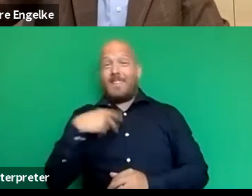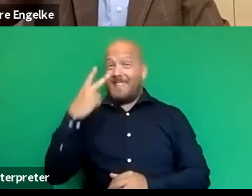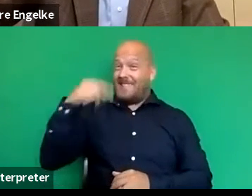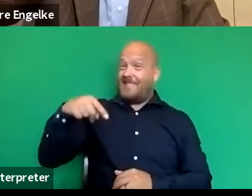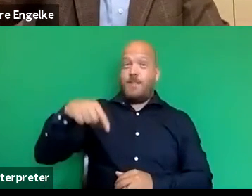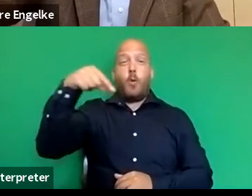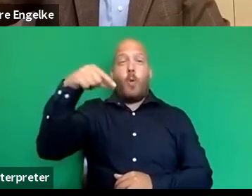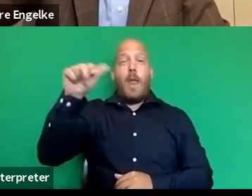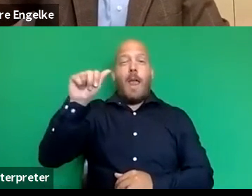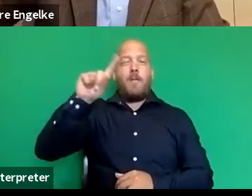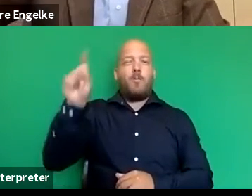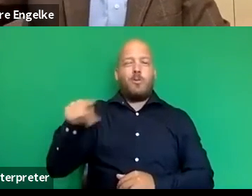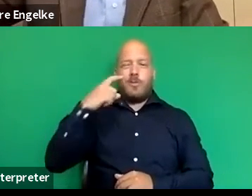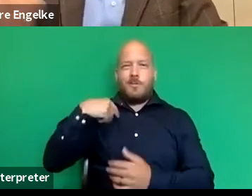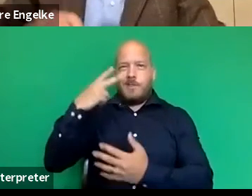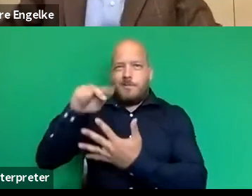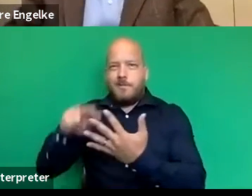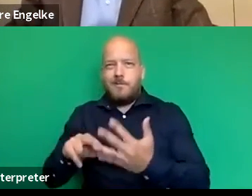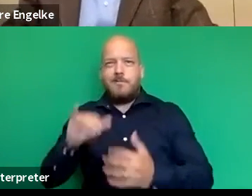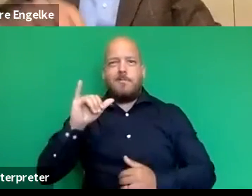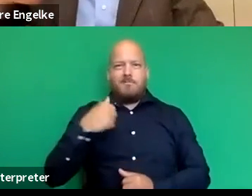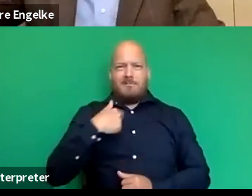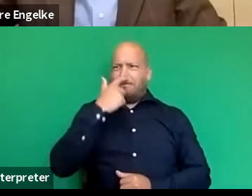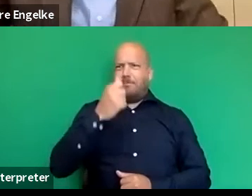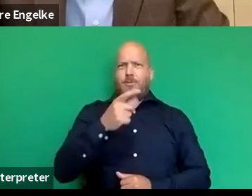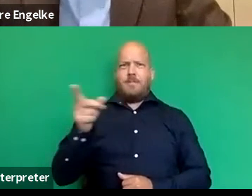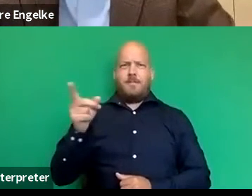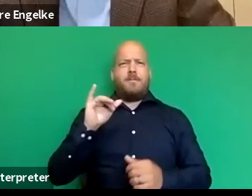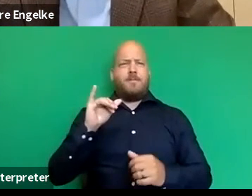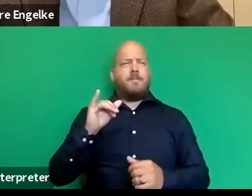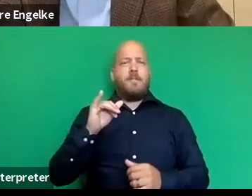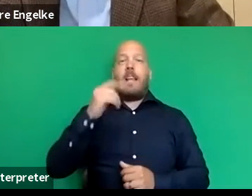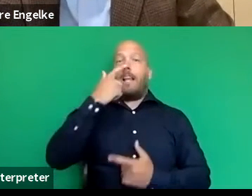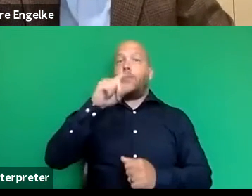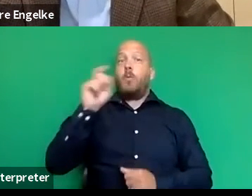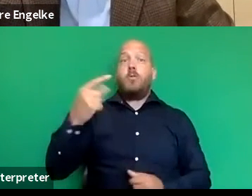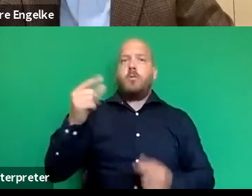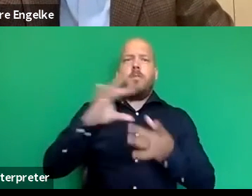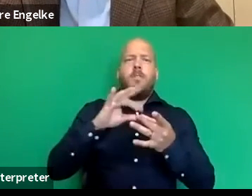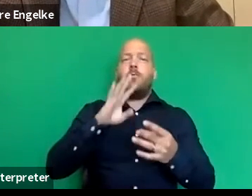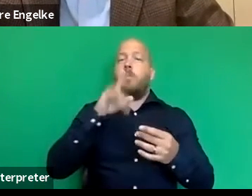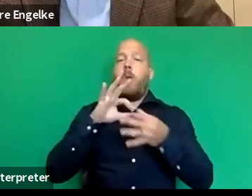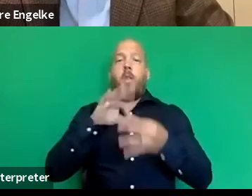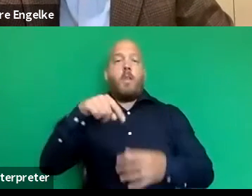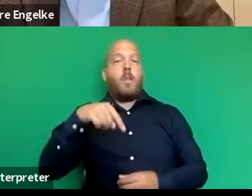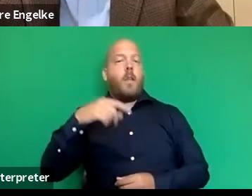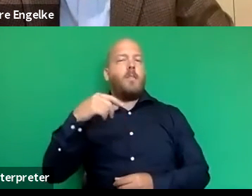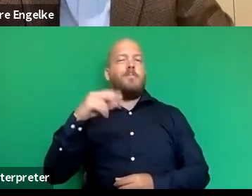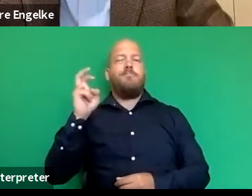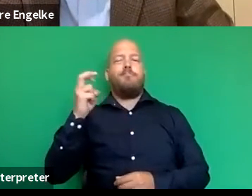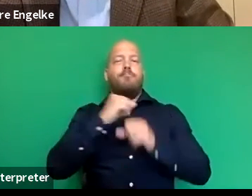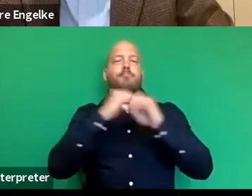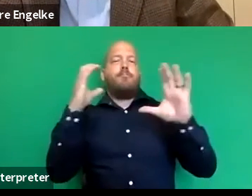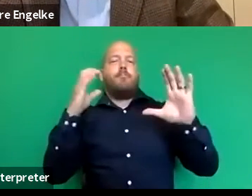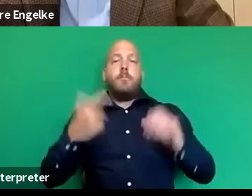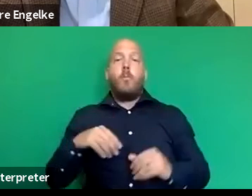an interesting question that relates to this idea of other kinds of information